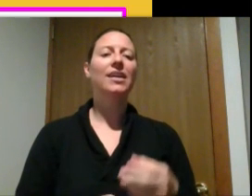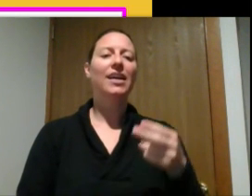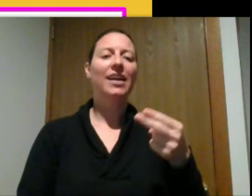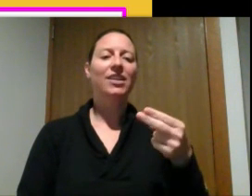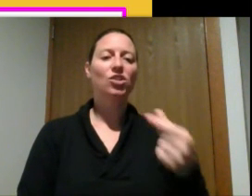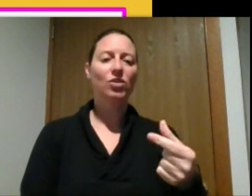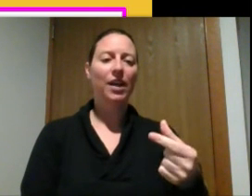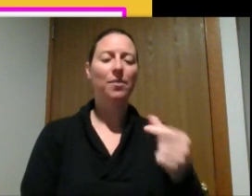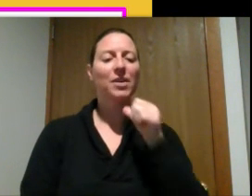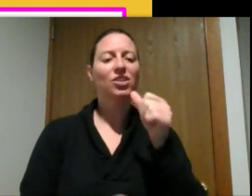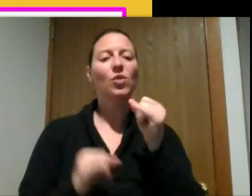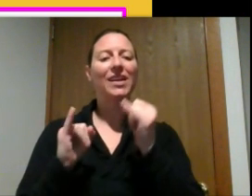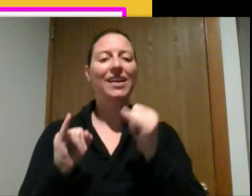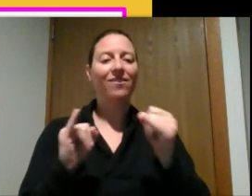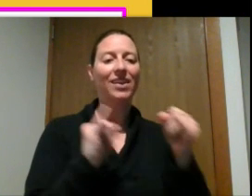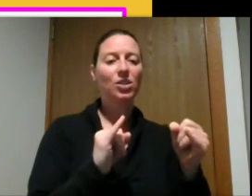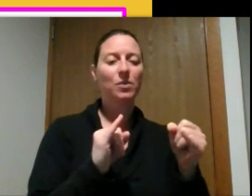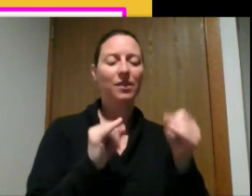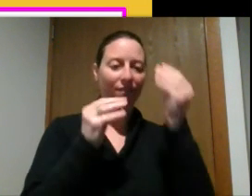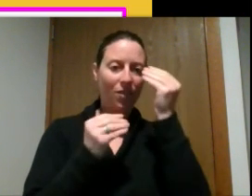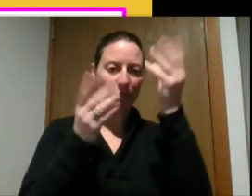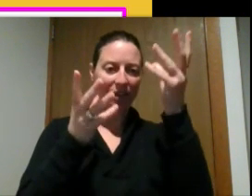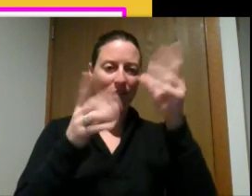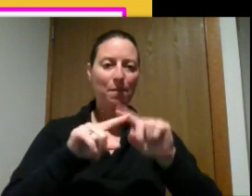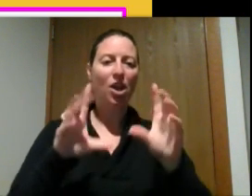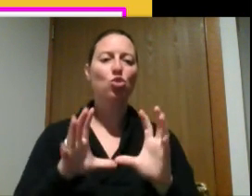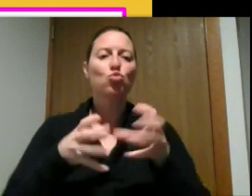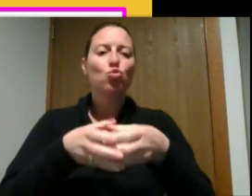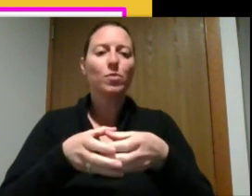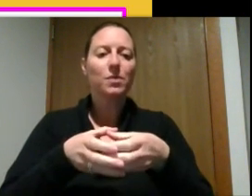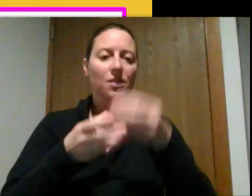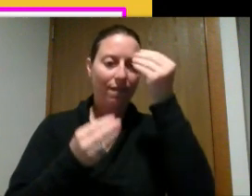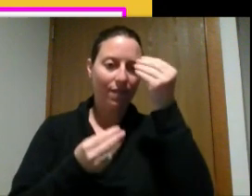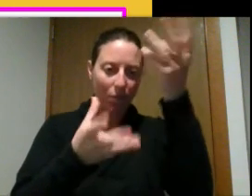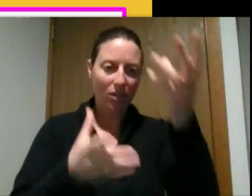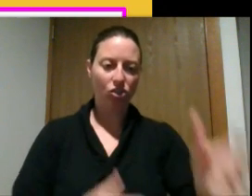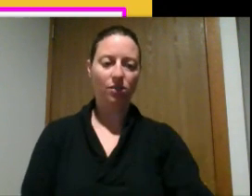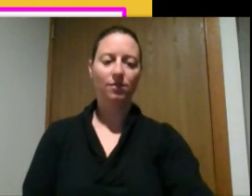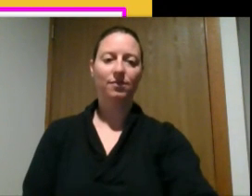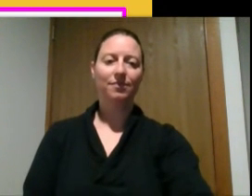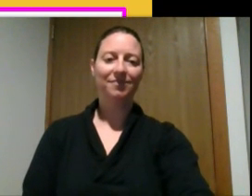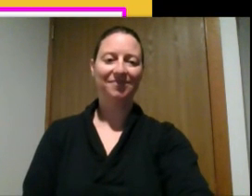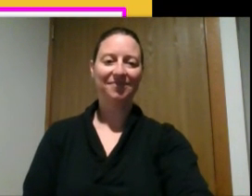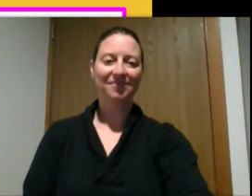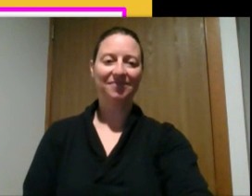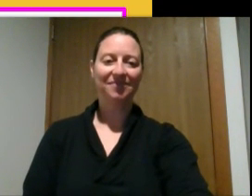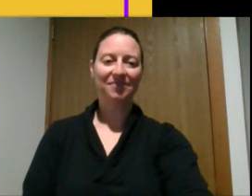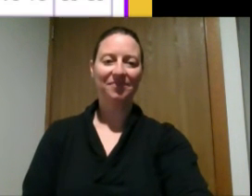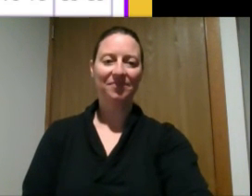show individual information, it just shows groups of information.